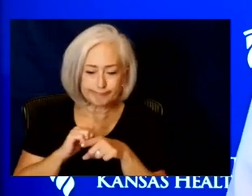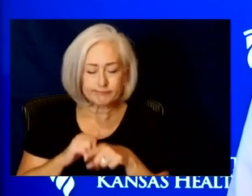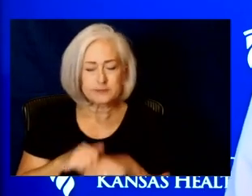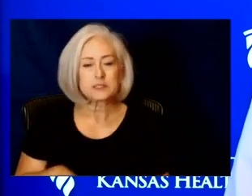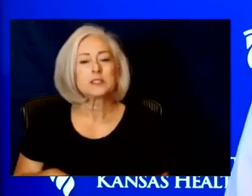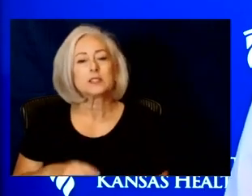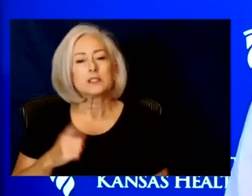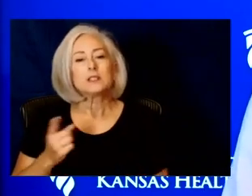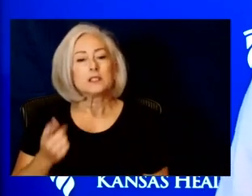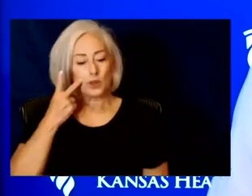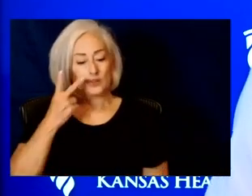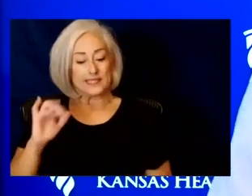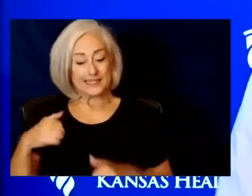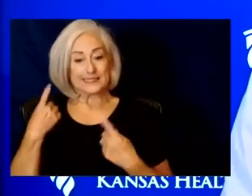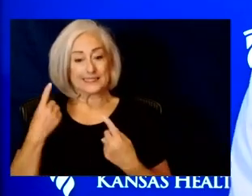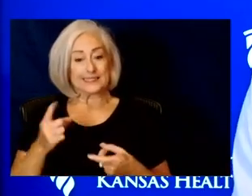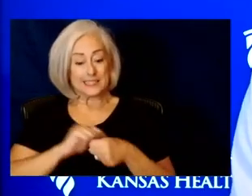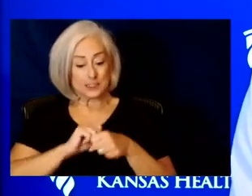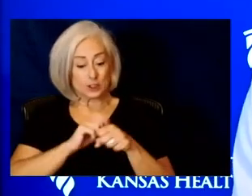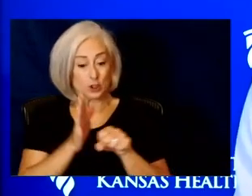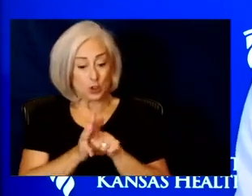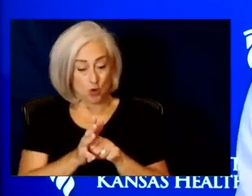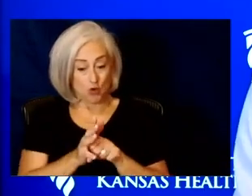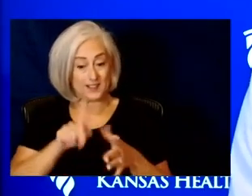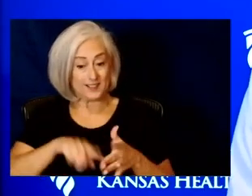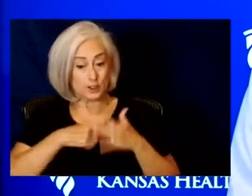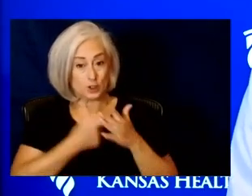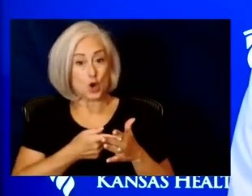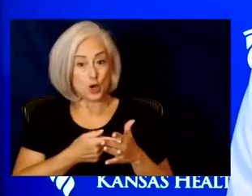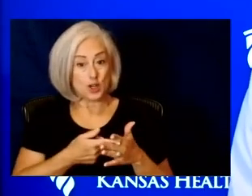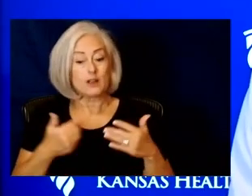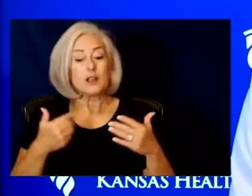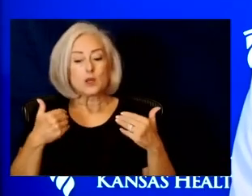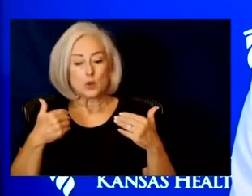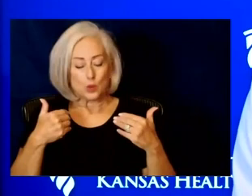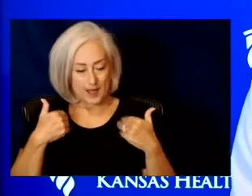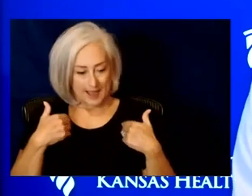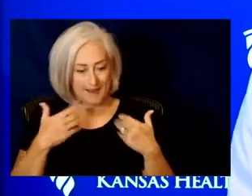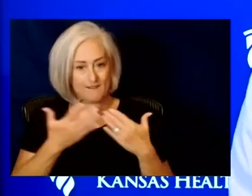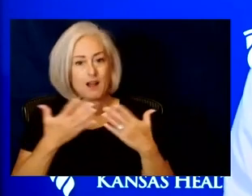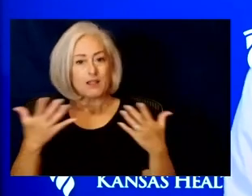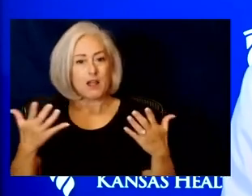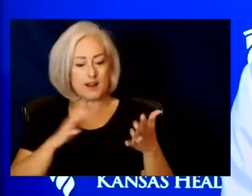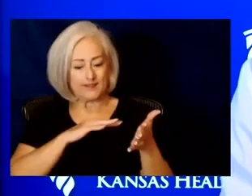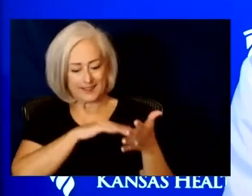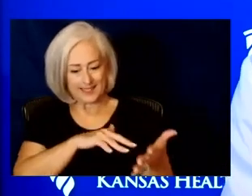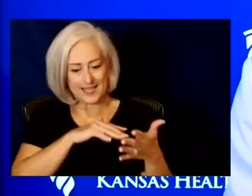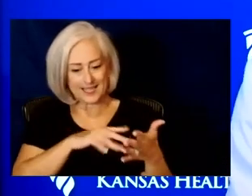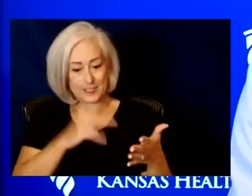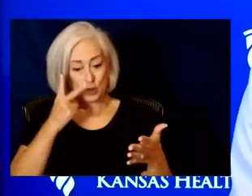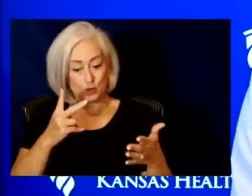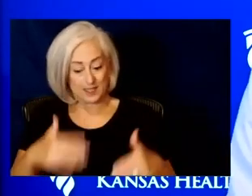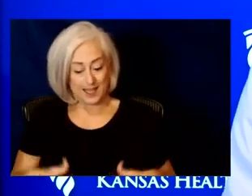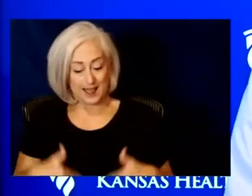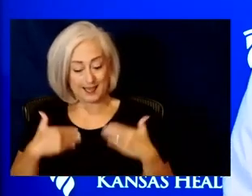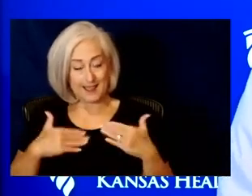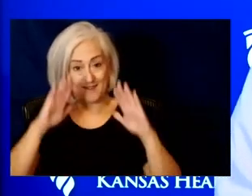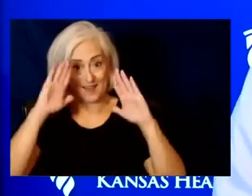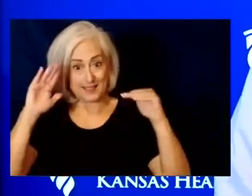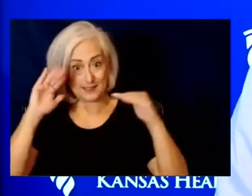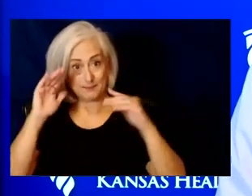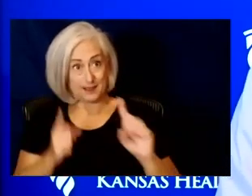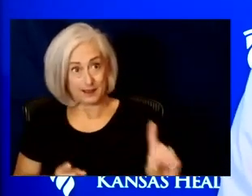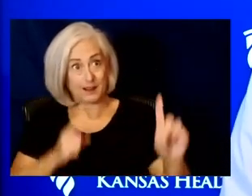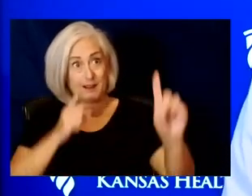of epidemiologic studies. And it truly does. We have seen the overall life expectancy go down during the pandemic. But even